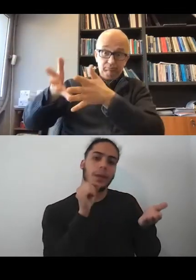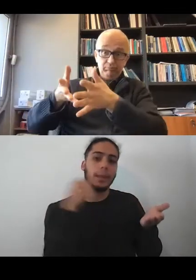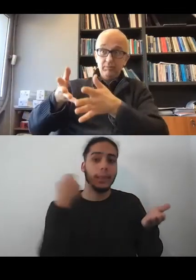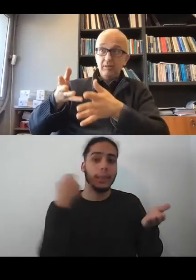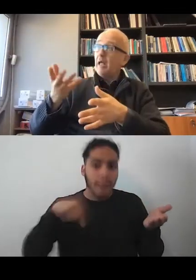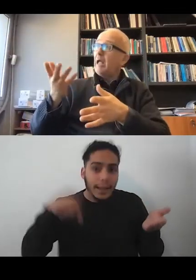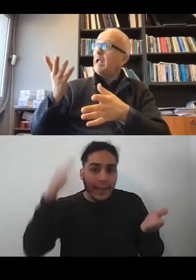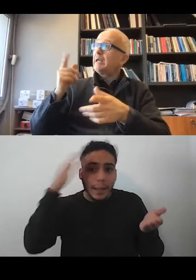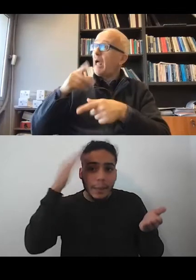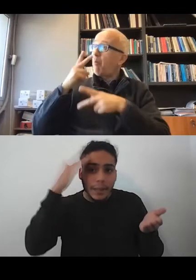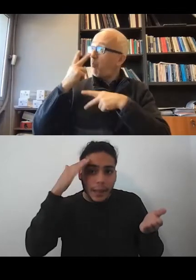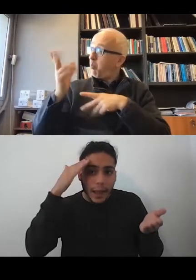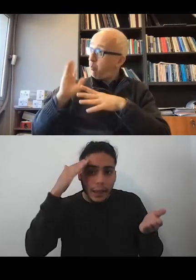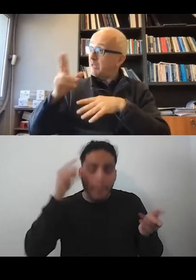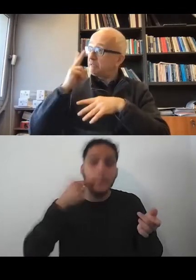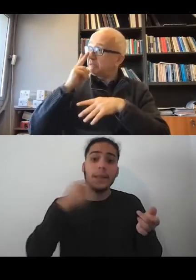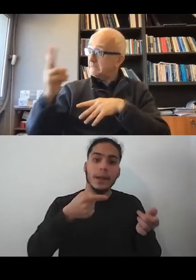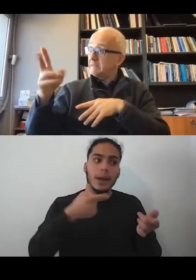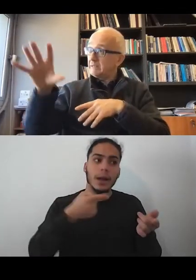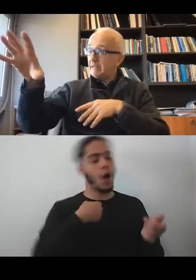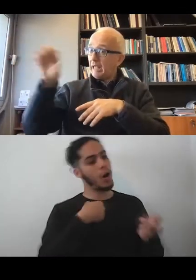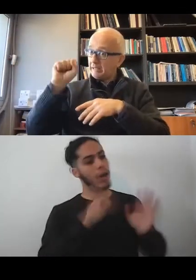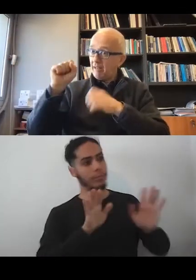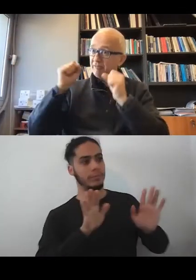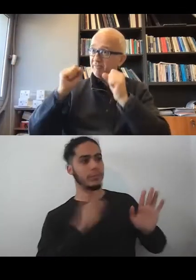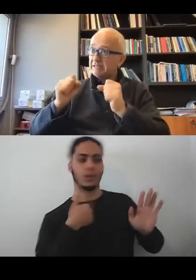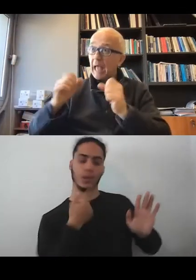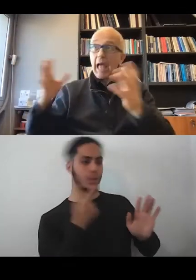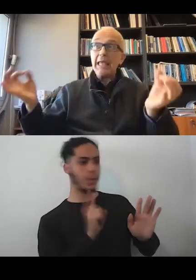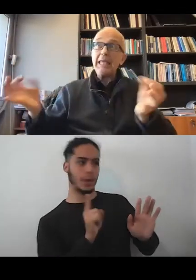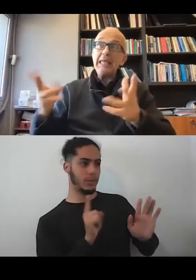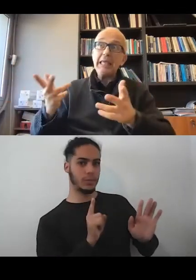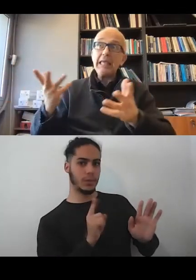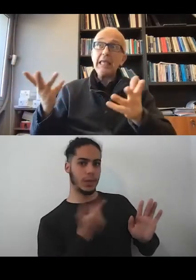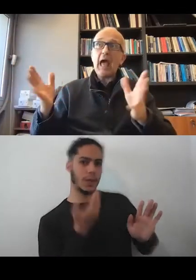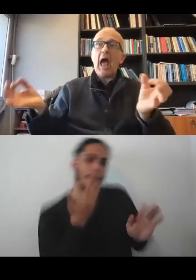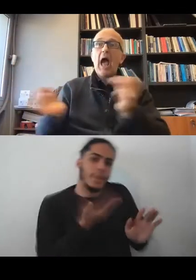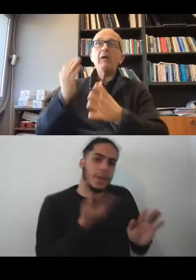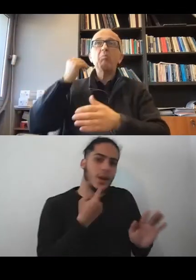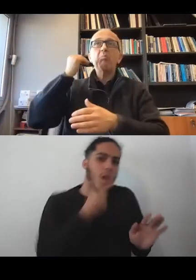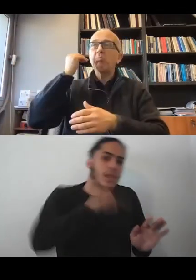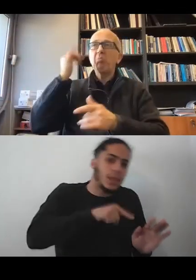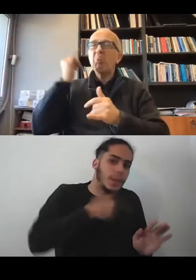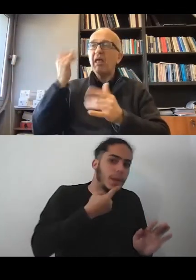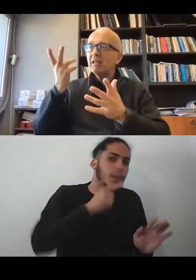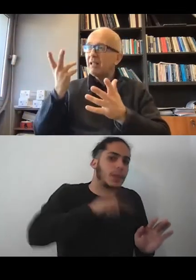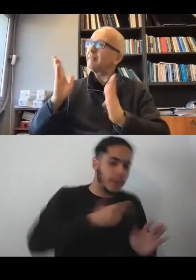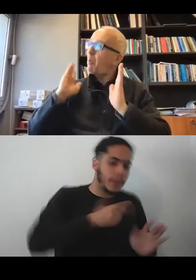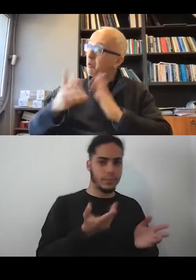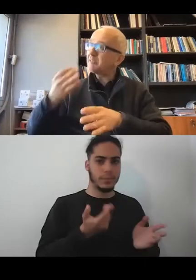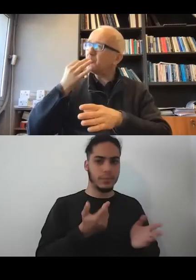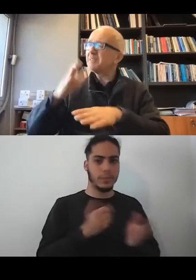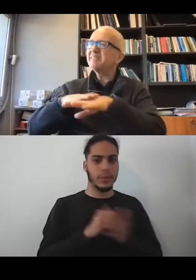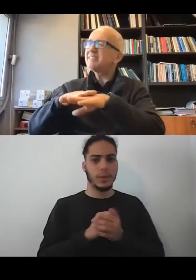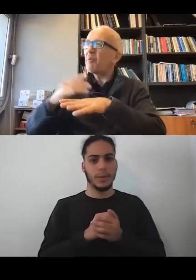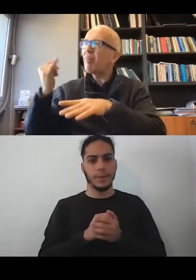understand your communication partner and ask for a repetition or for an explanation.